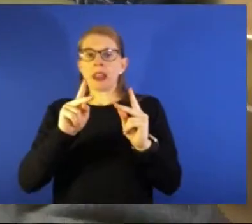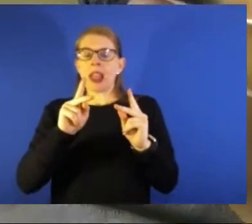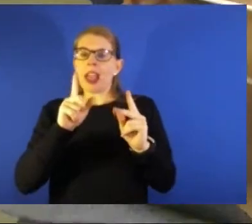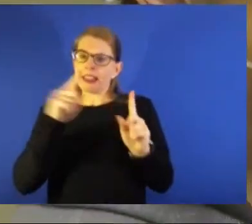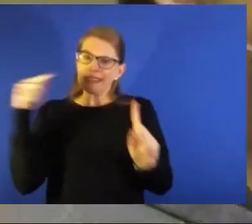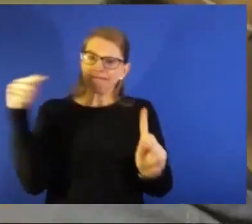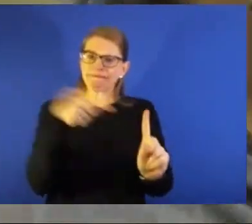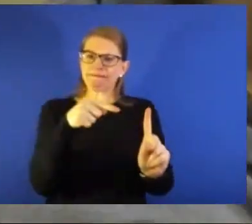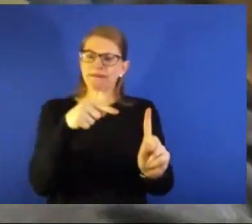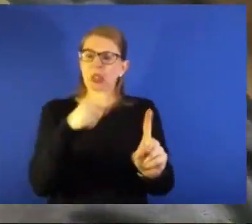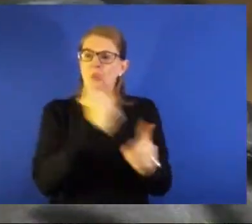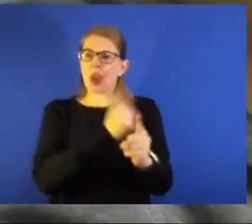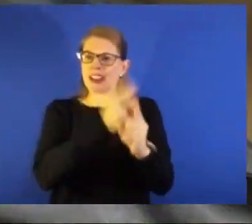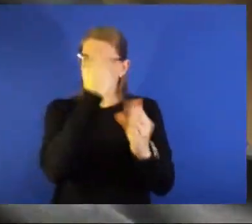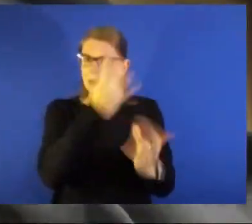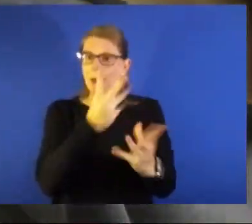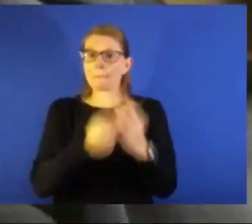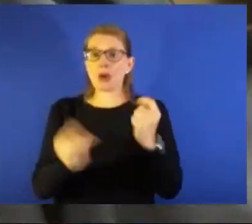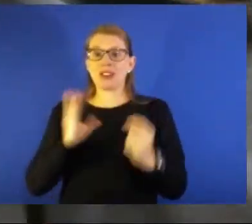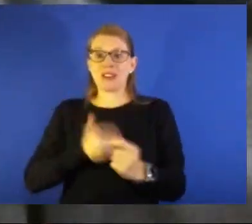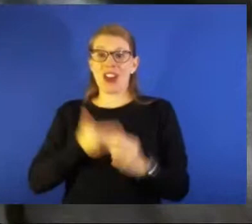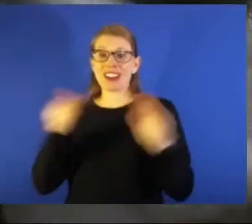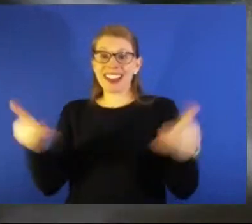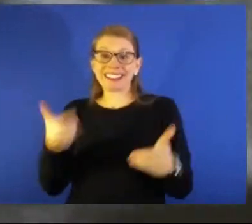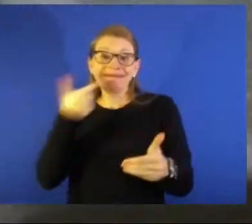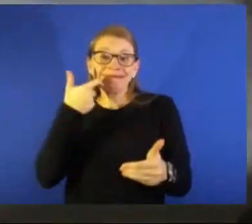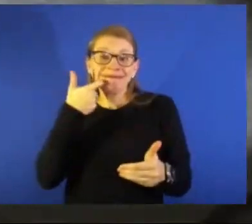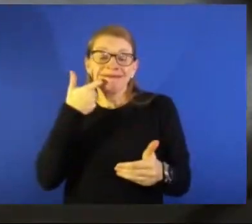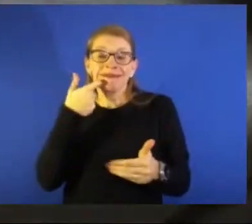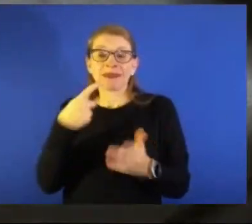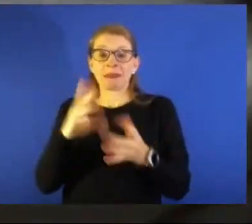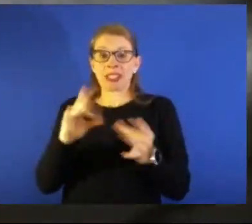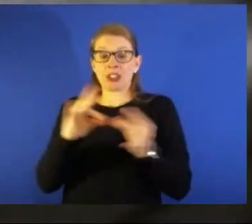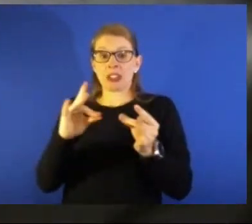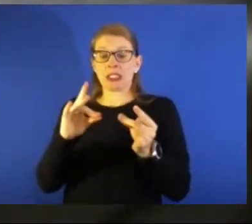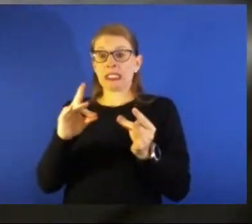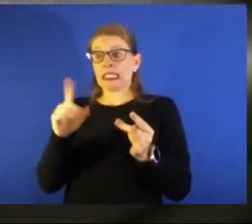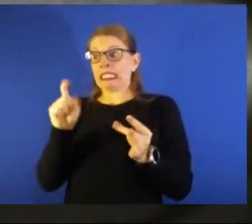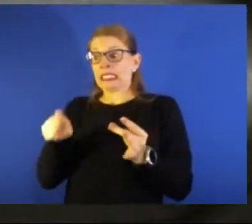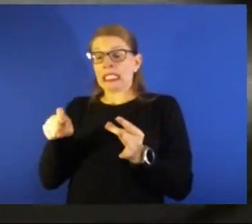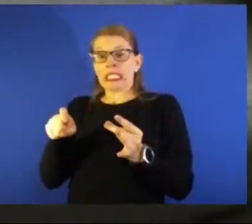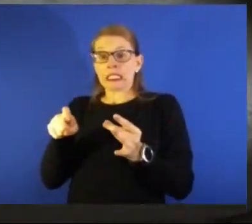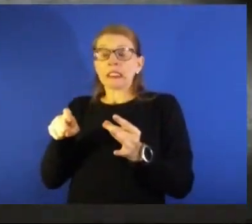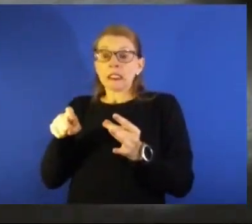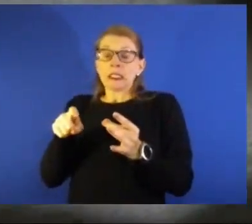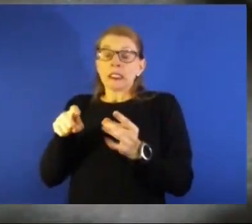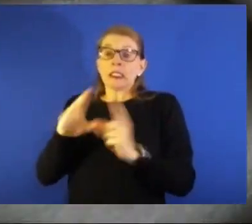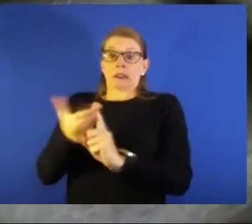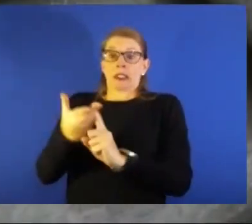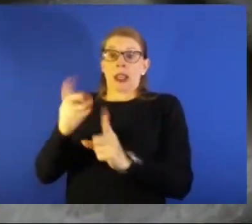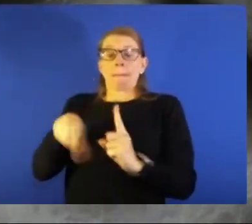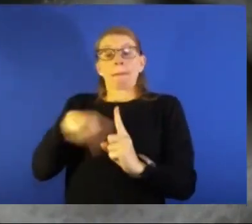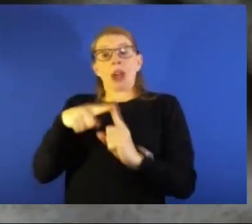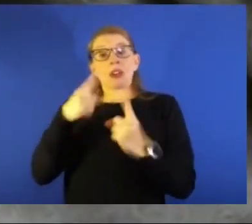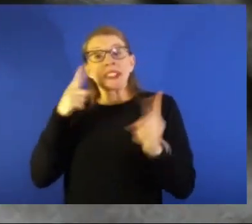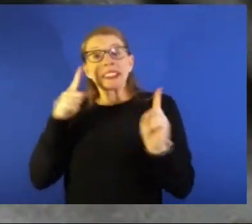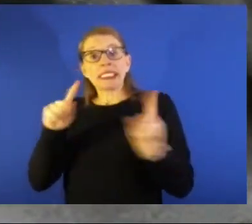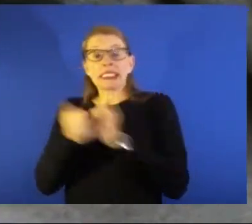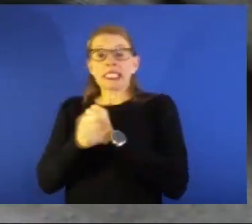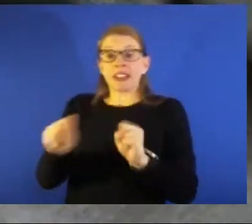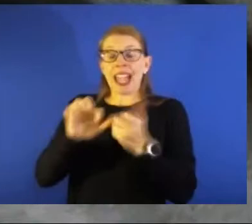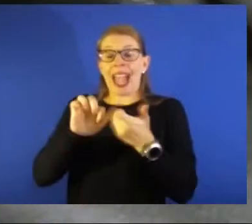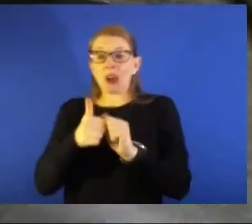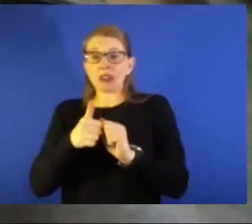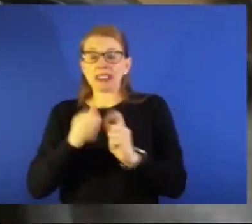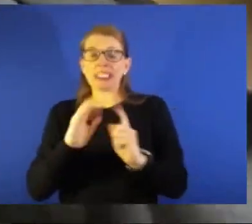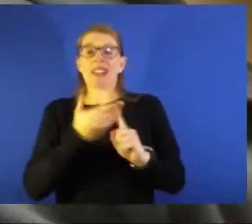just like both of our guests just mentioned. People who still need convincing about efficacy and safety, how to get them there. Get them there with that shot in their